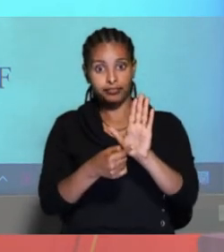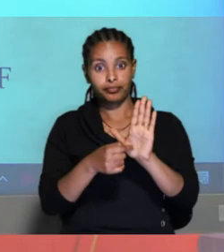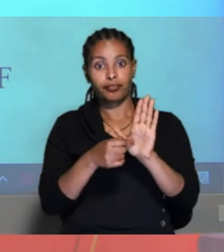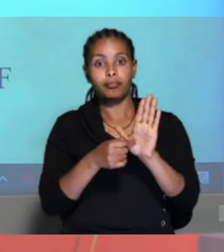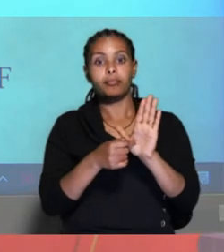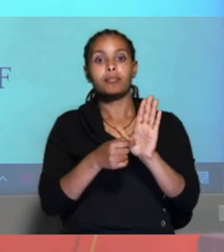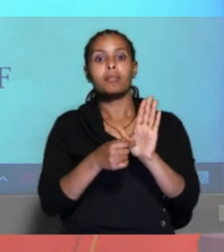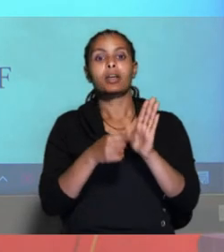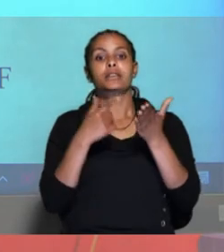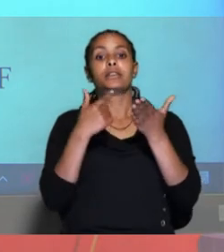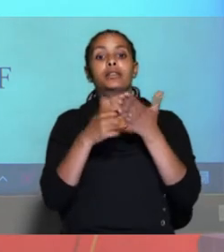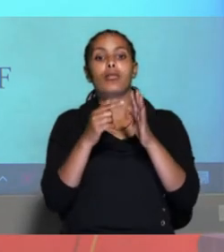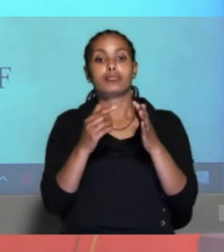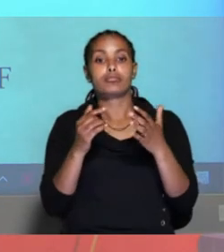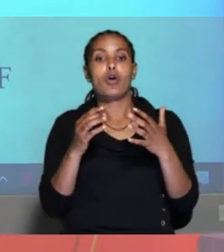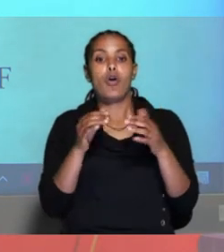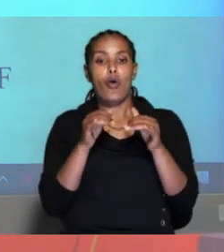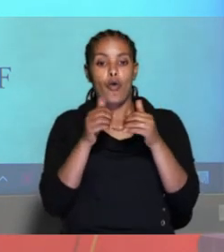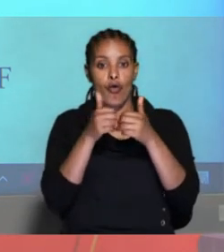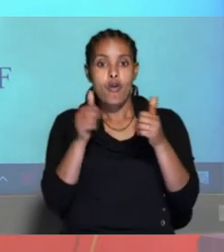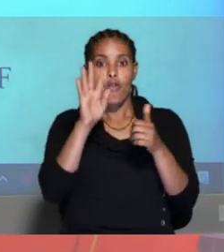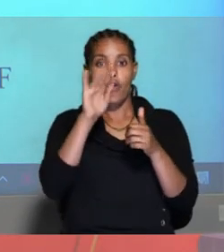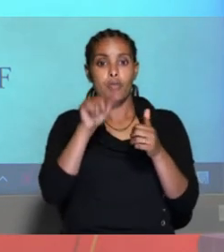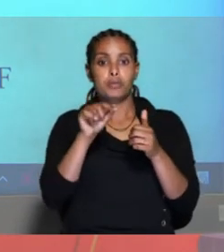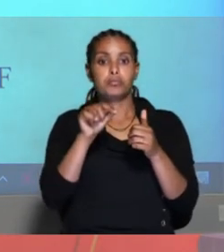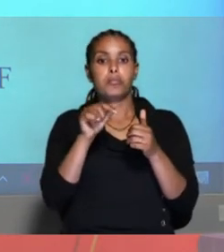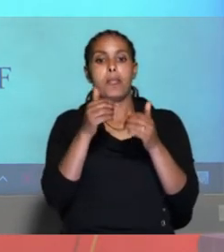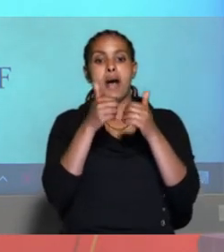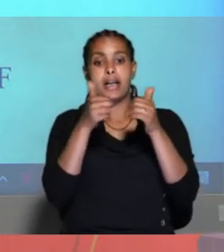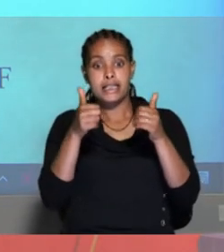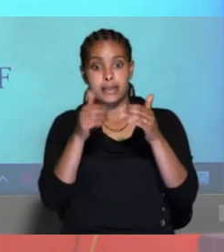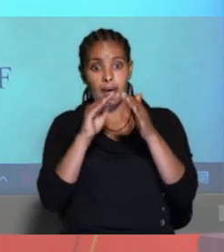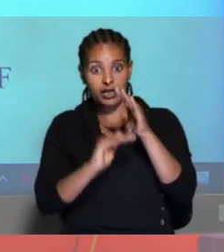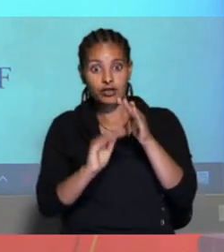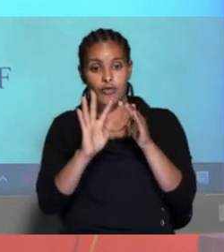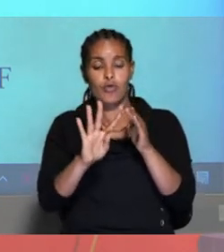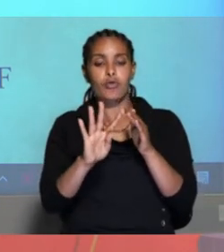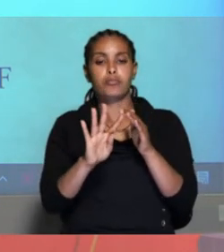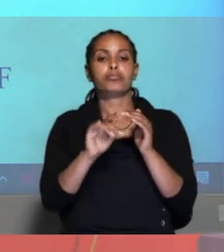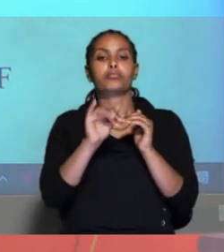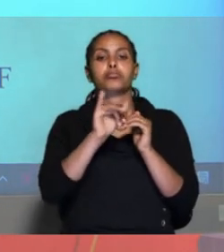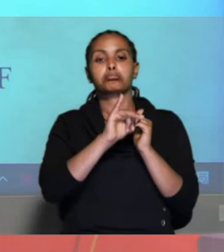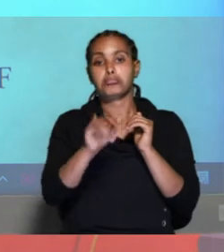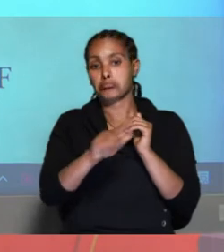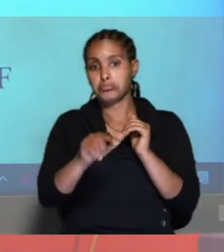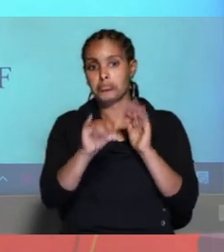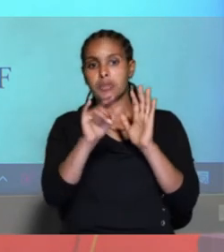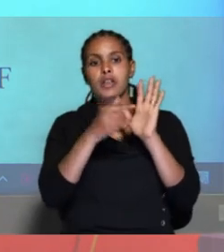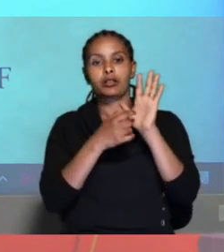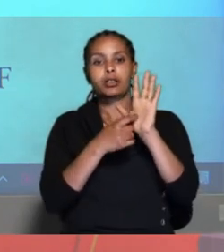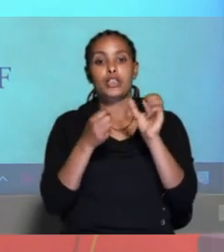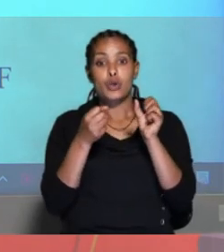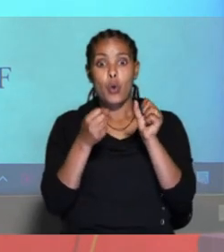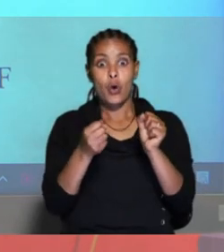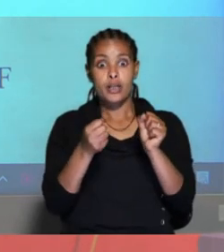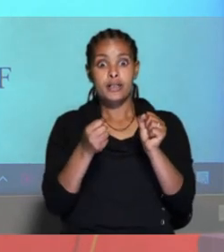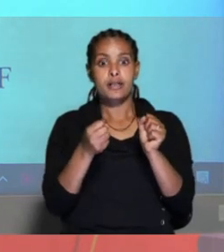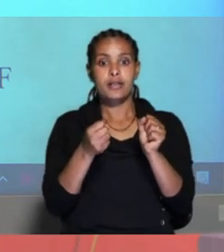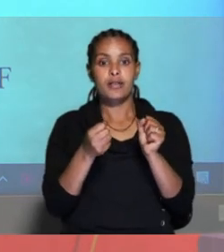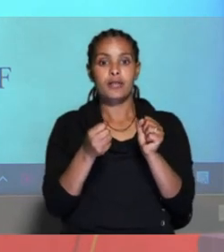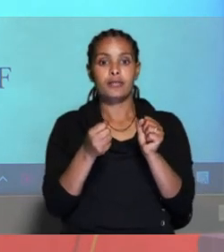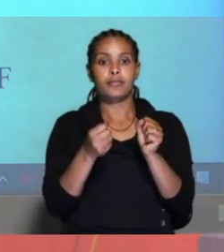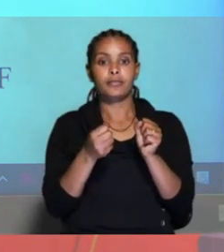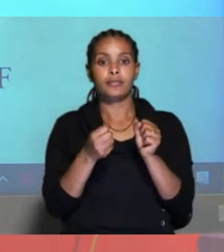nitrous acid, its dissociation constant is 4.6 times 10 raised to minus 4. Hydrofluoric acid is the strongest